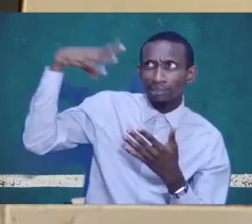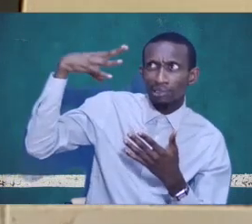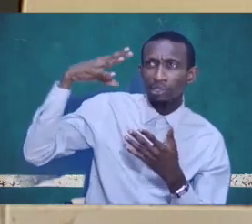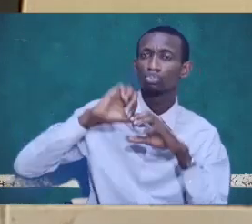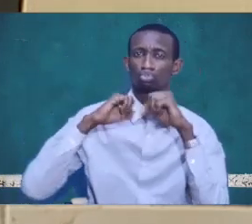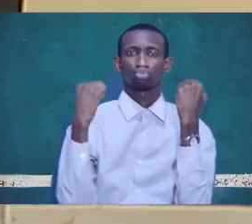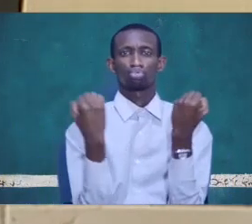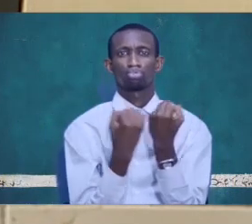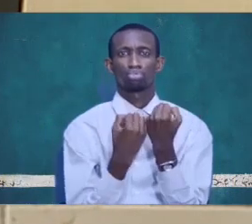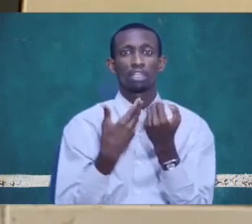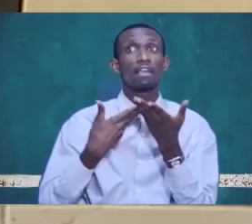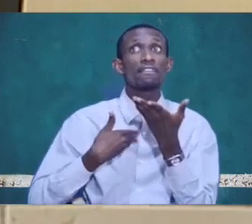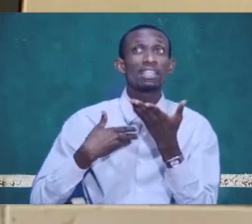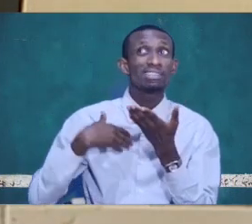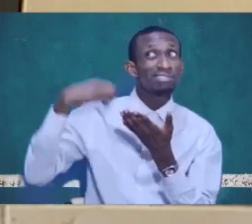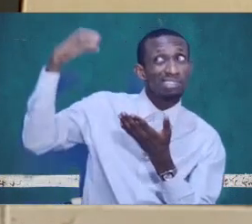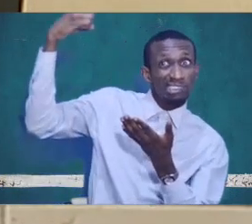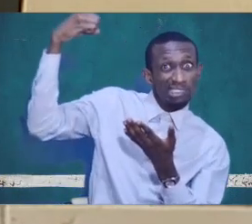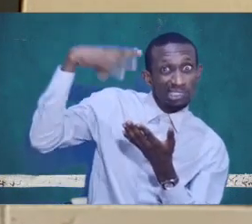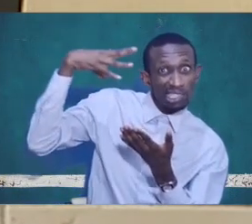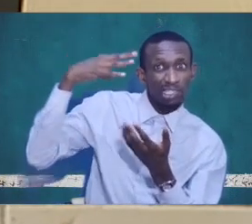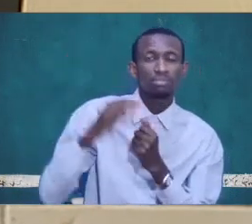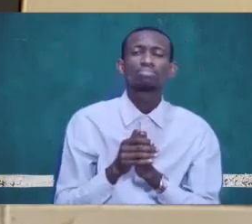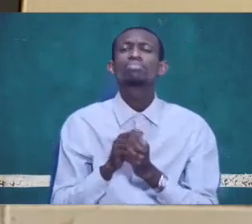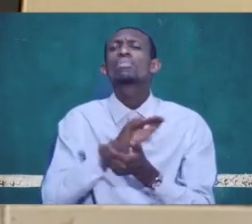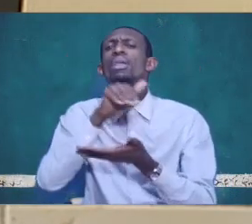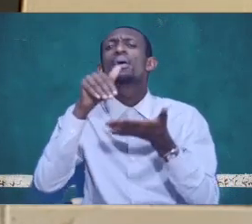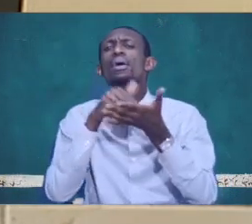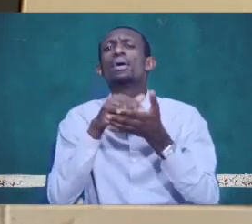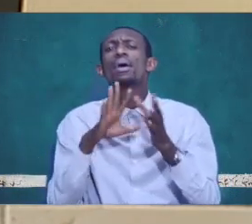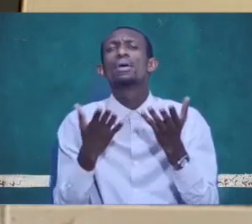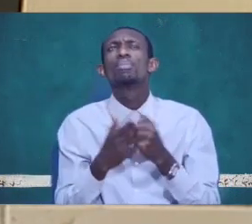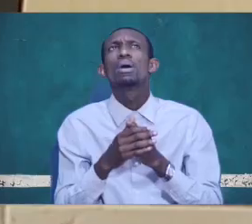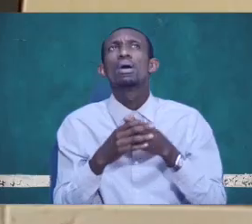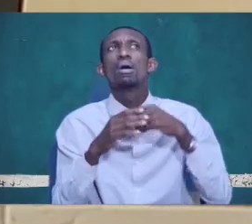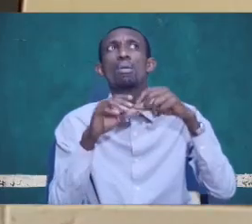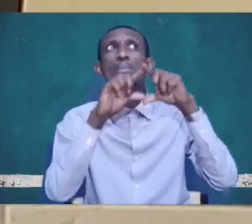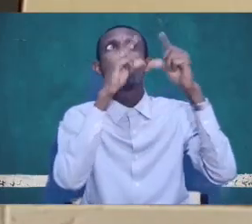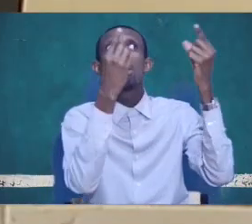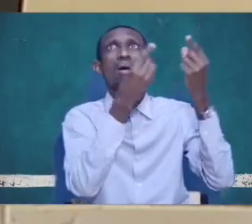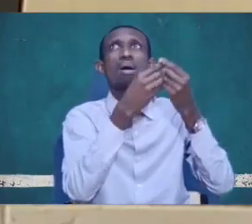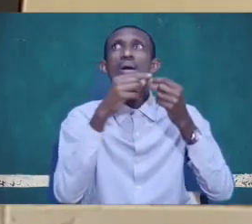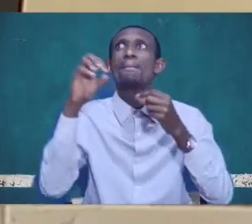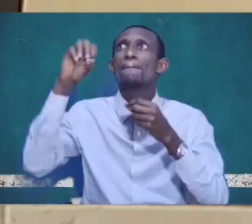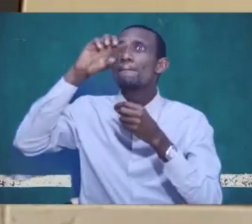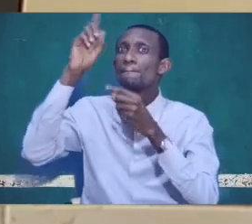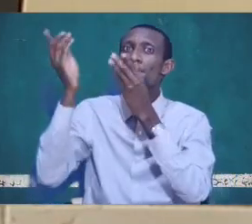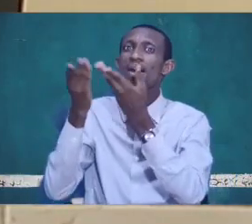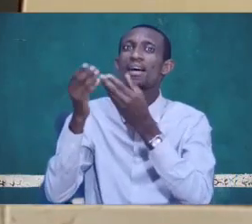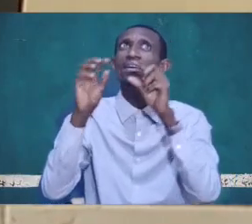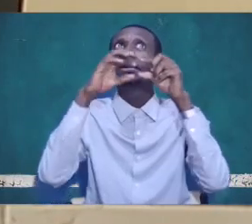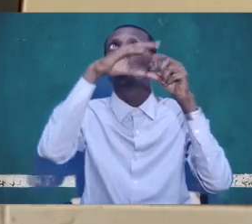sun in the center of the system and the planets which are always revolving around the